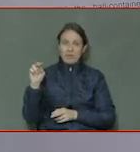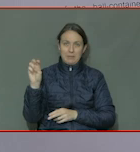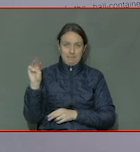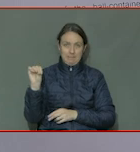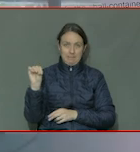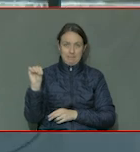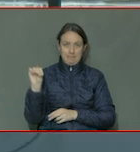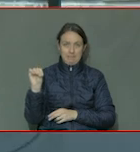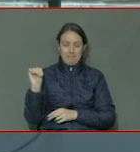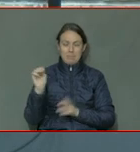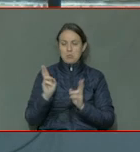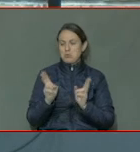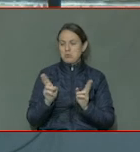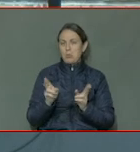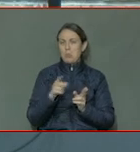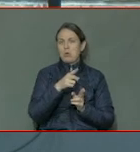discuss,